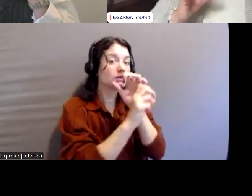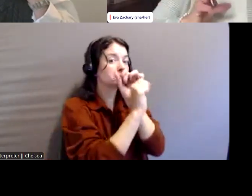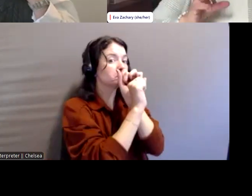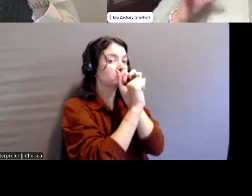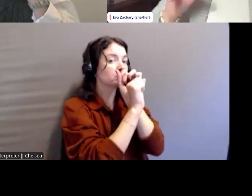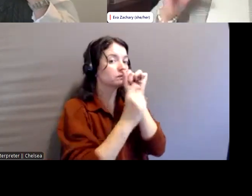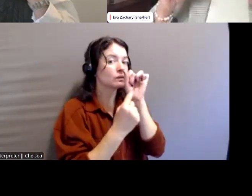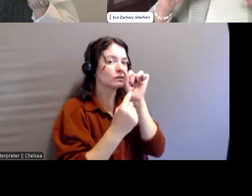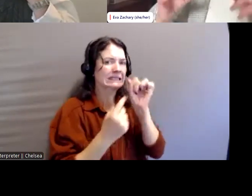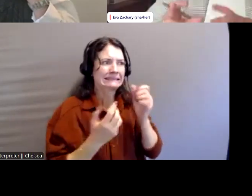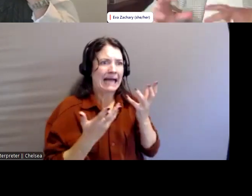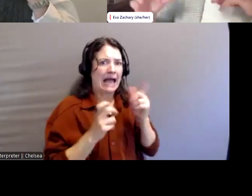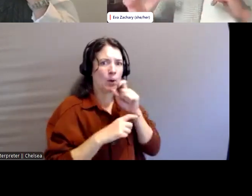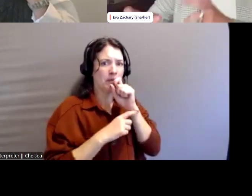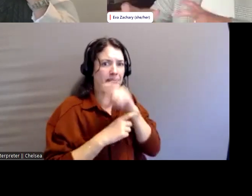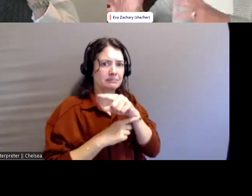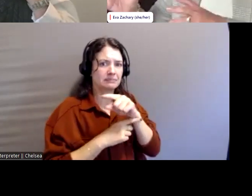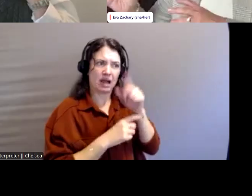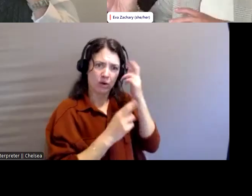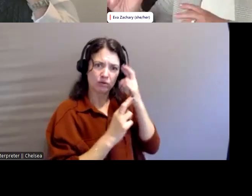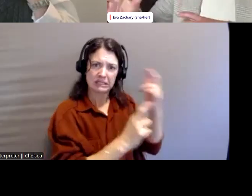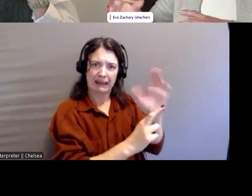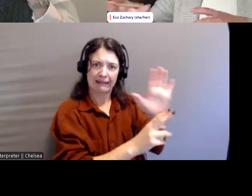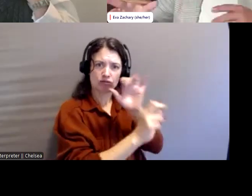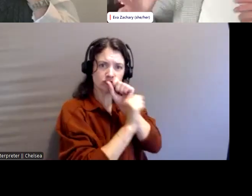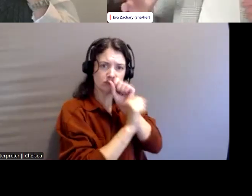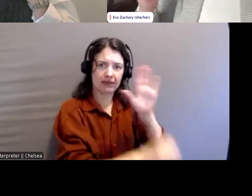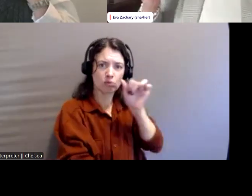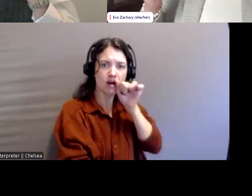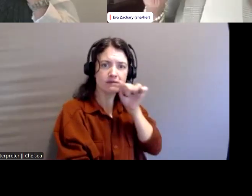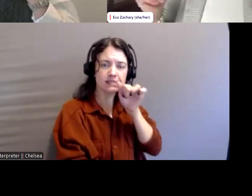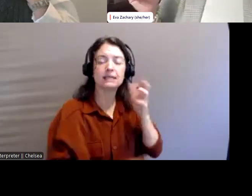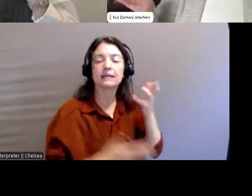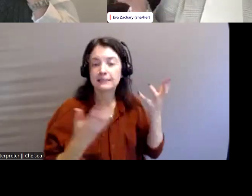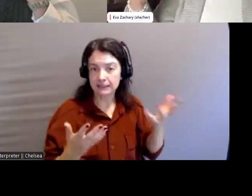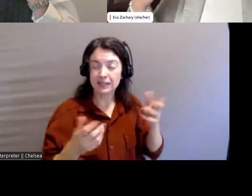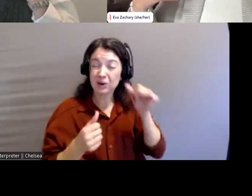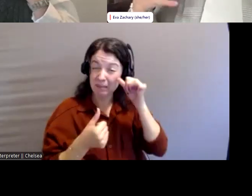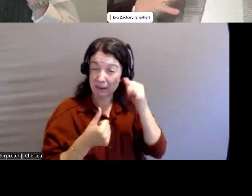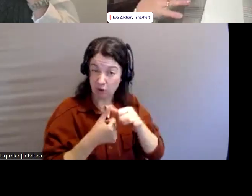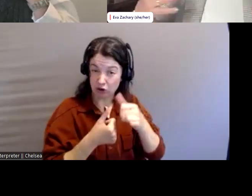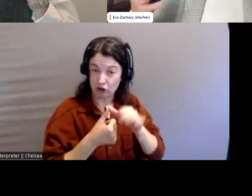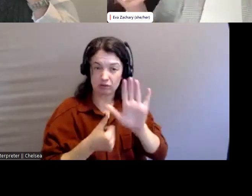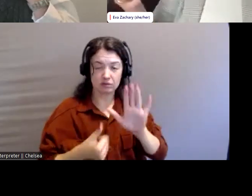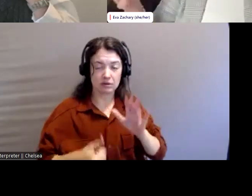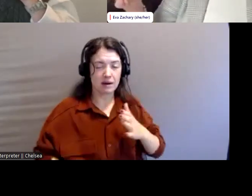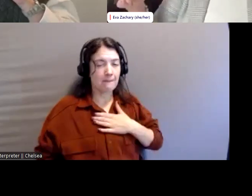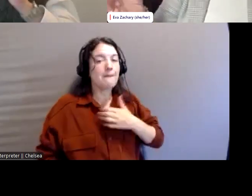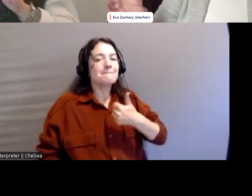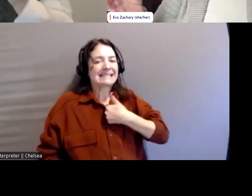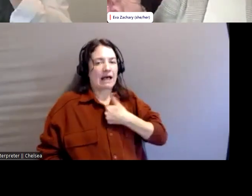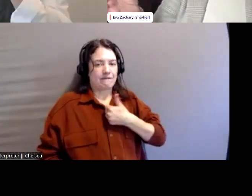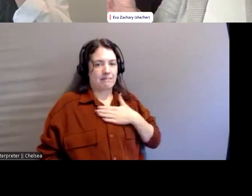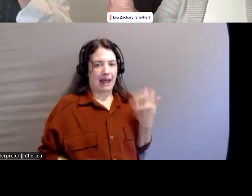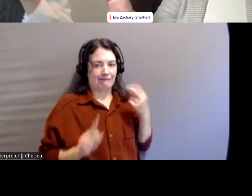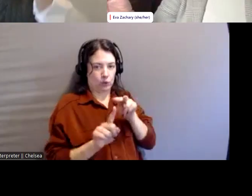about breaking your clients or your patient's confidentiality, keep in mind, and I'm going to speak for myself, I would rather get my